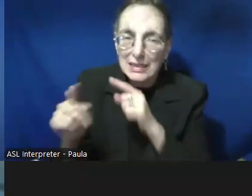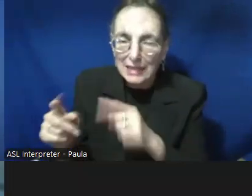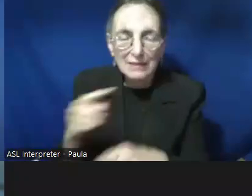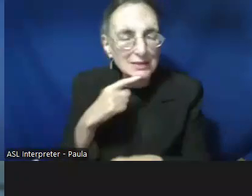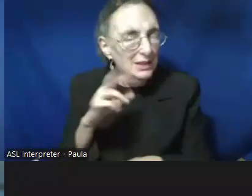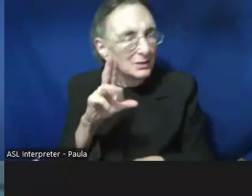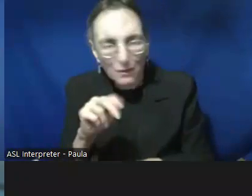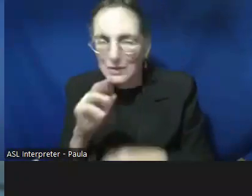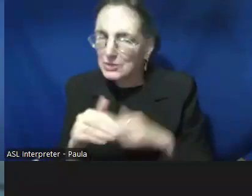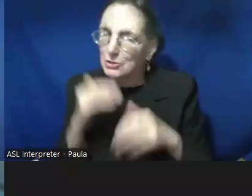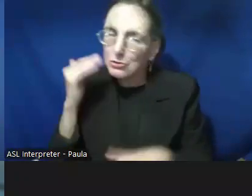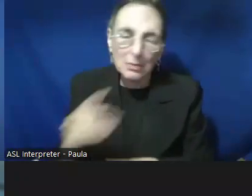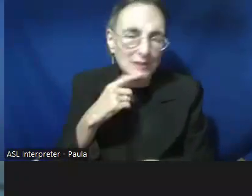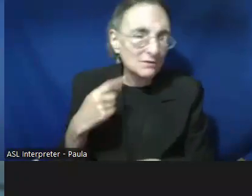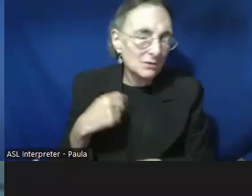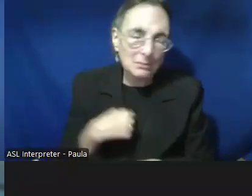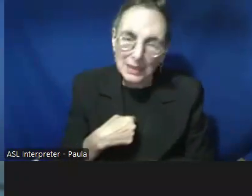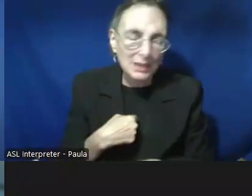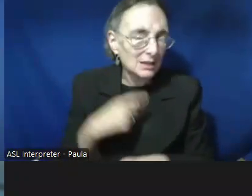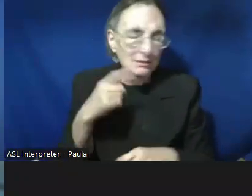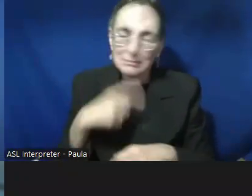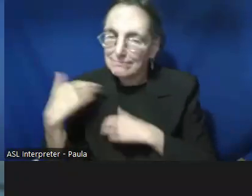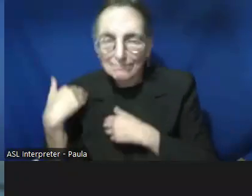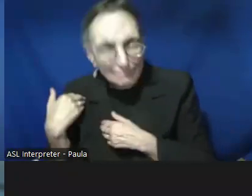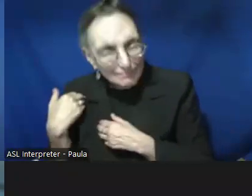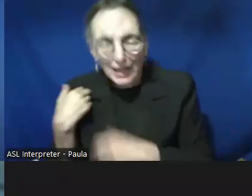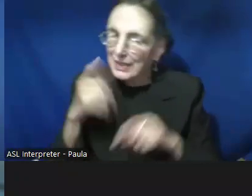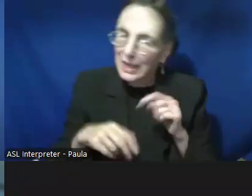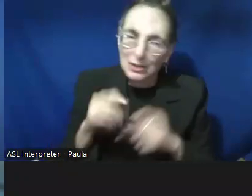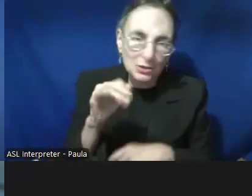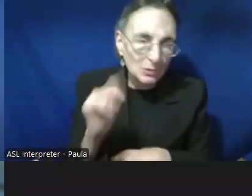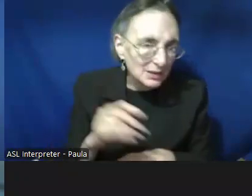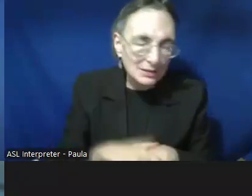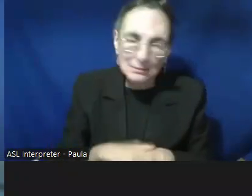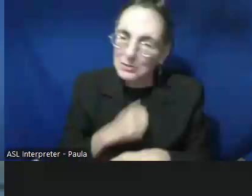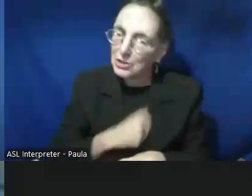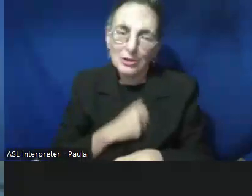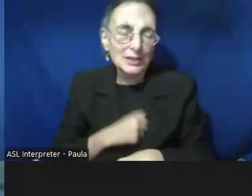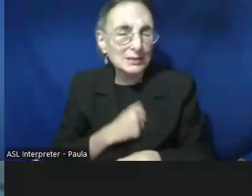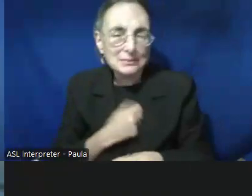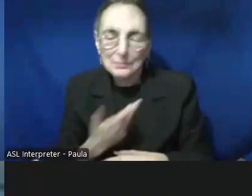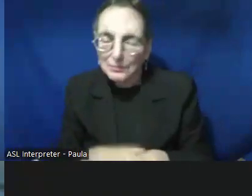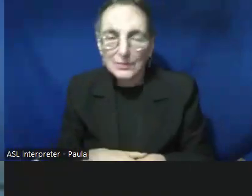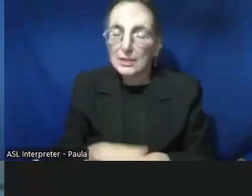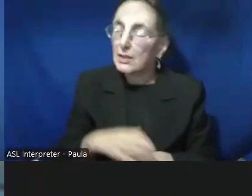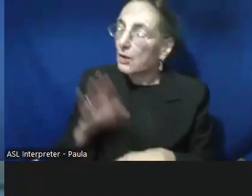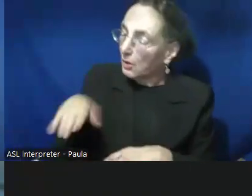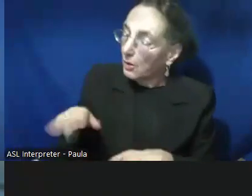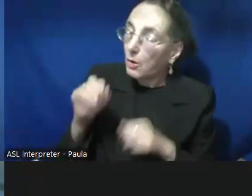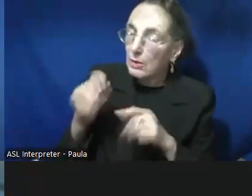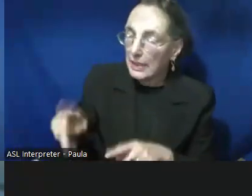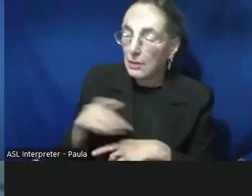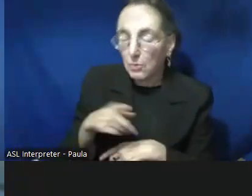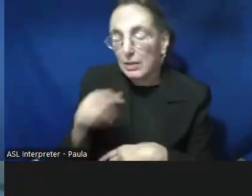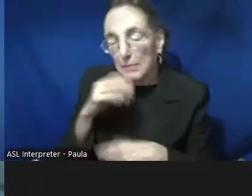they give. Then they're supposed to be, well, instead of, producing the parking space that's right